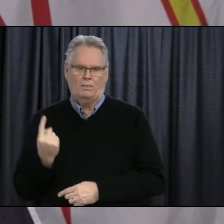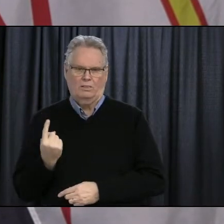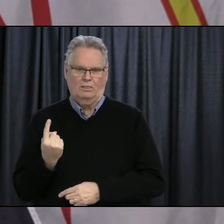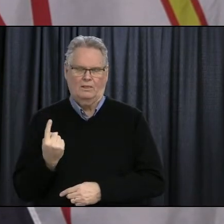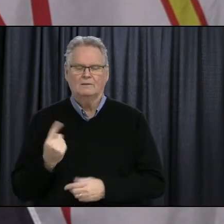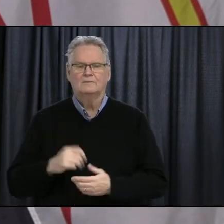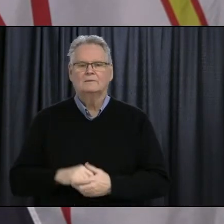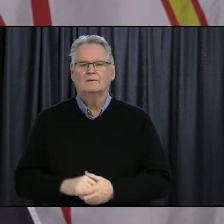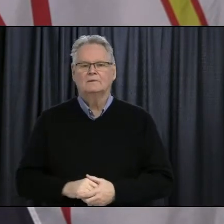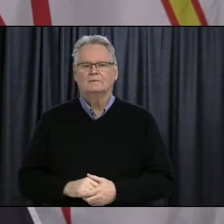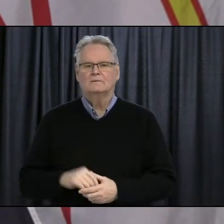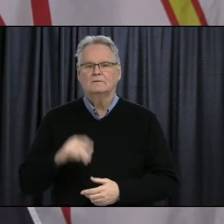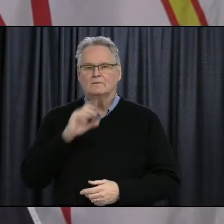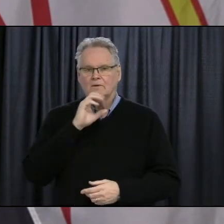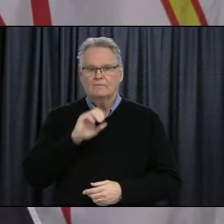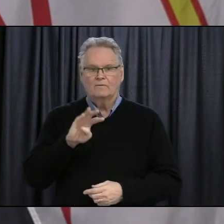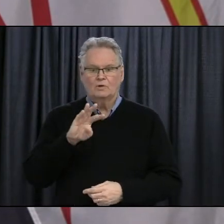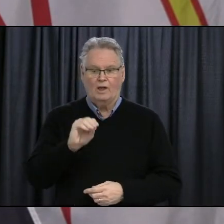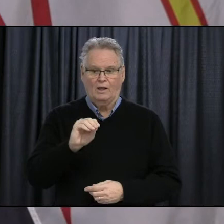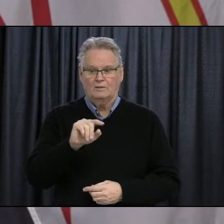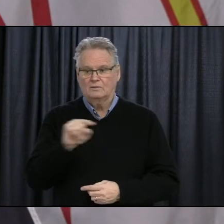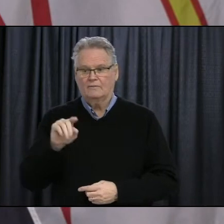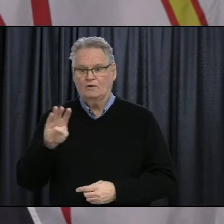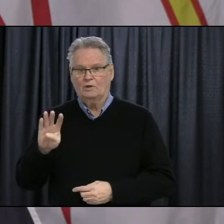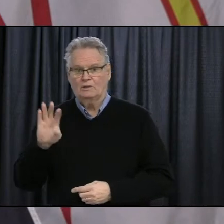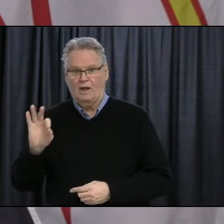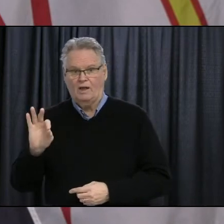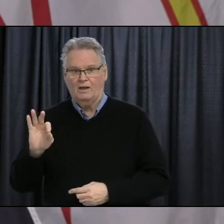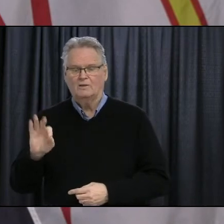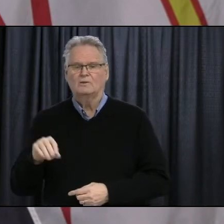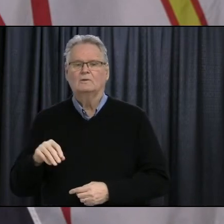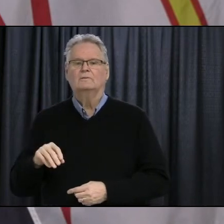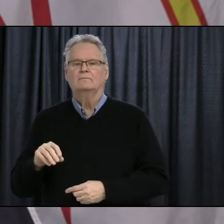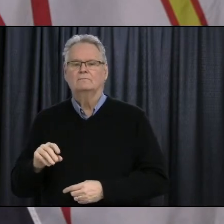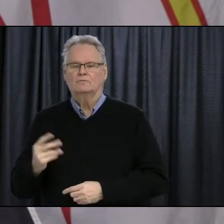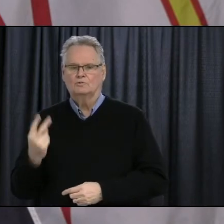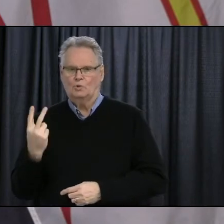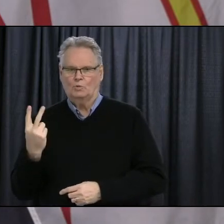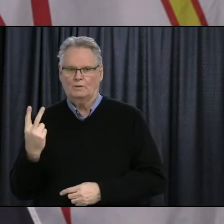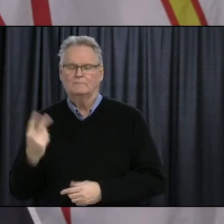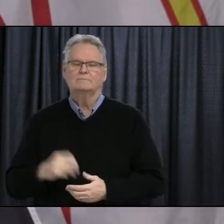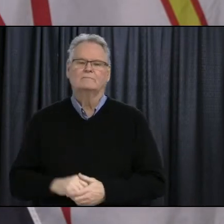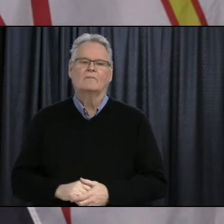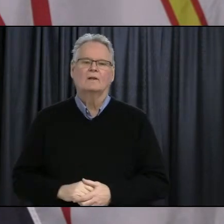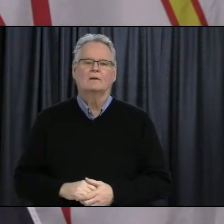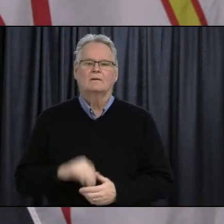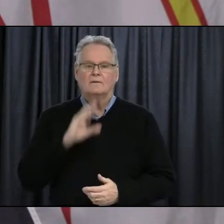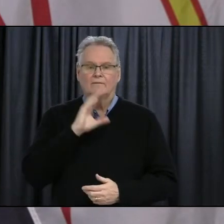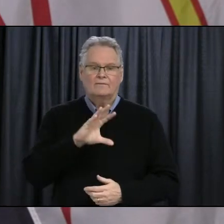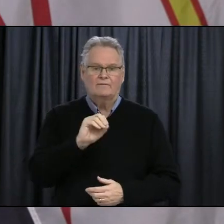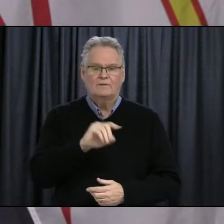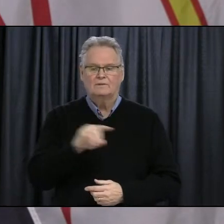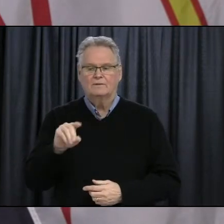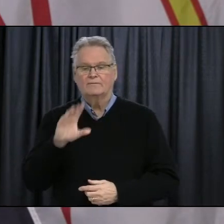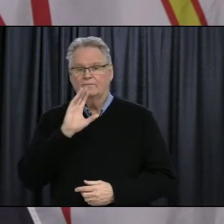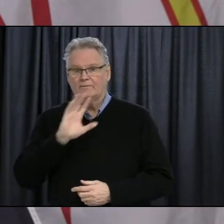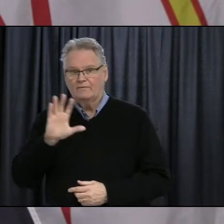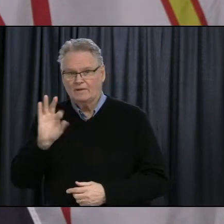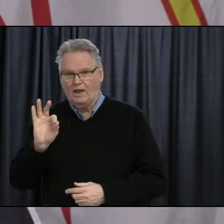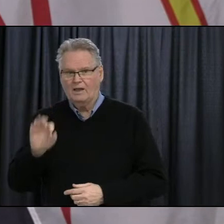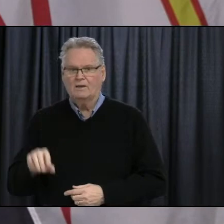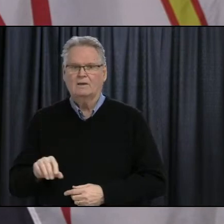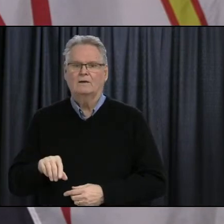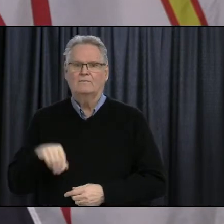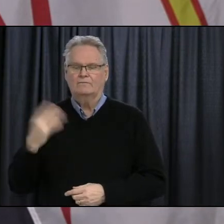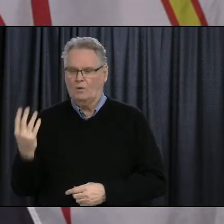69. We have 2 travel-related cases, 1 in Labrador, Grenfell Health, in an individual between 50 and